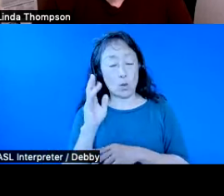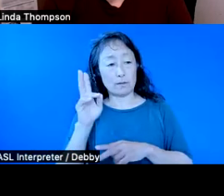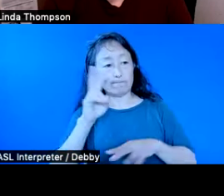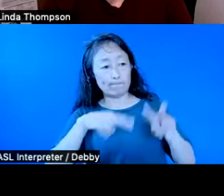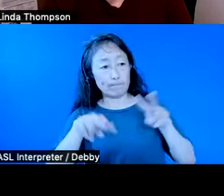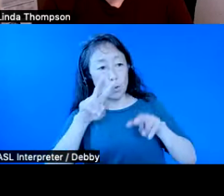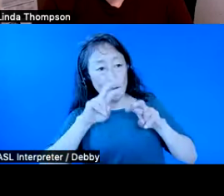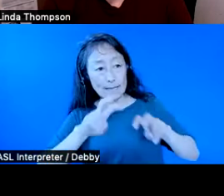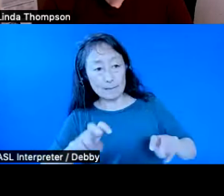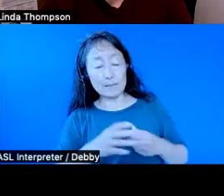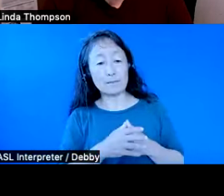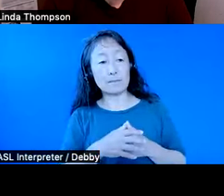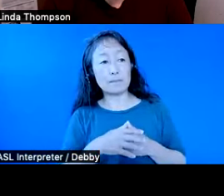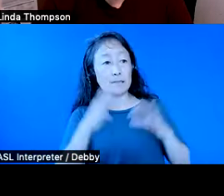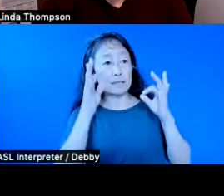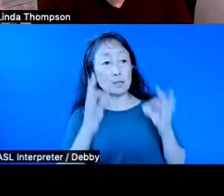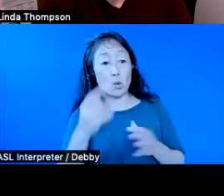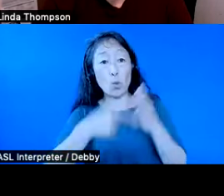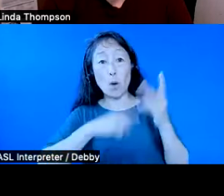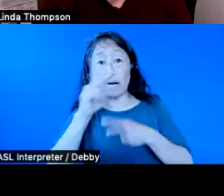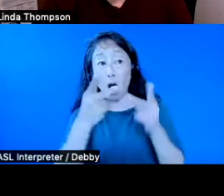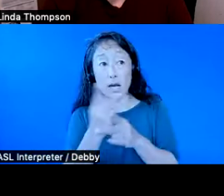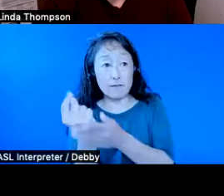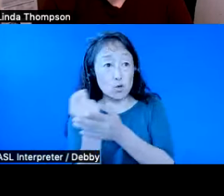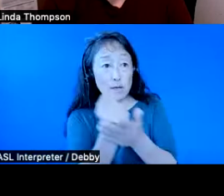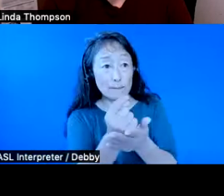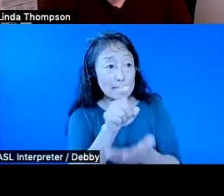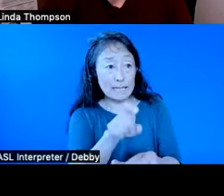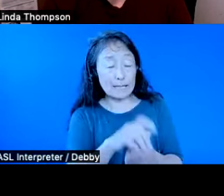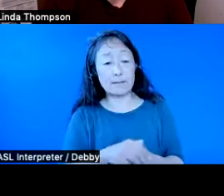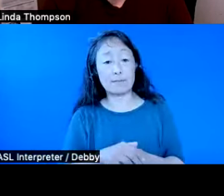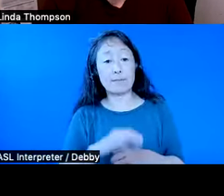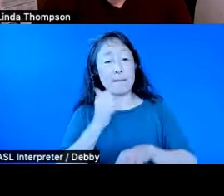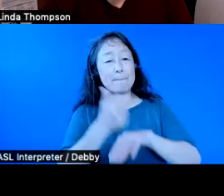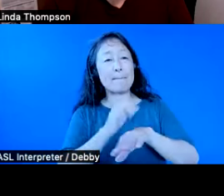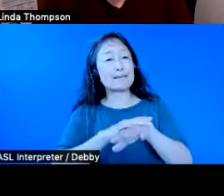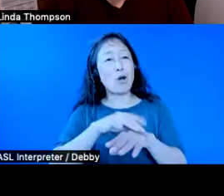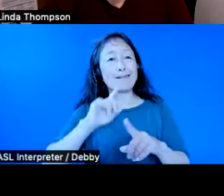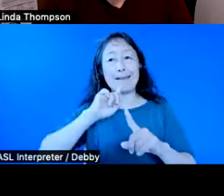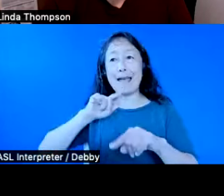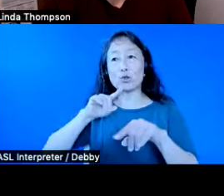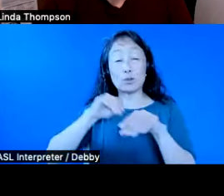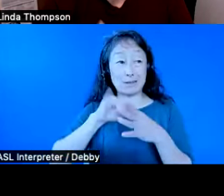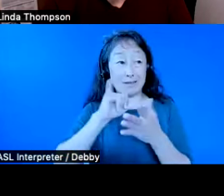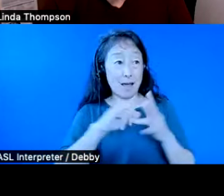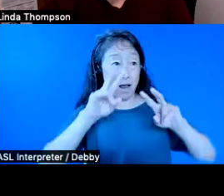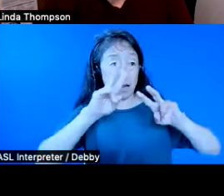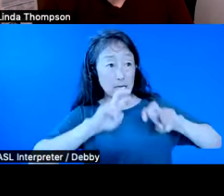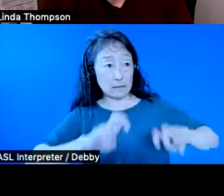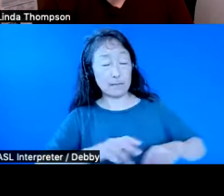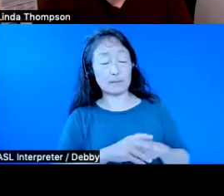determine what type of treatment is needed based on the answers in the assessment and